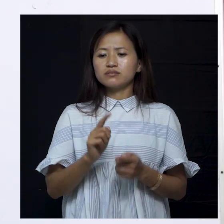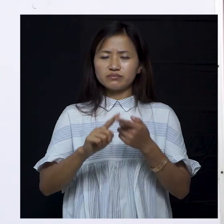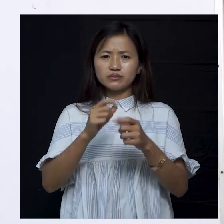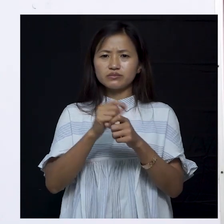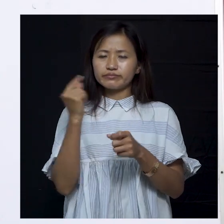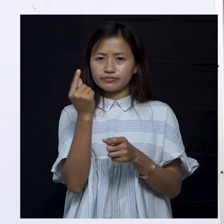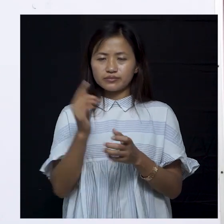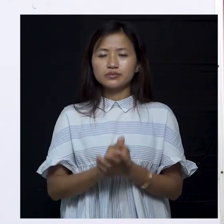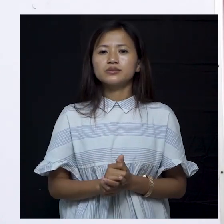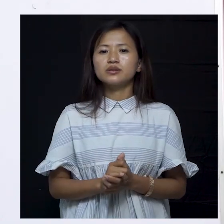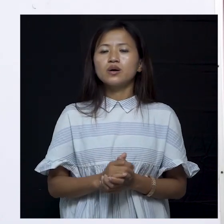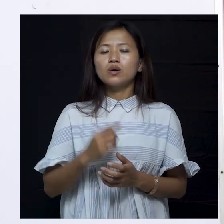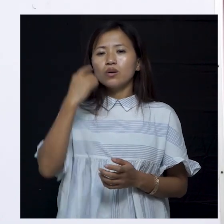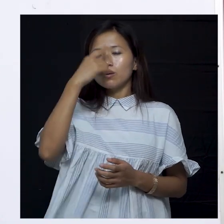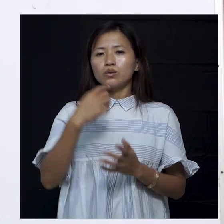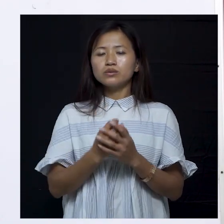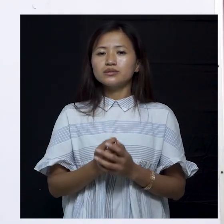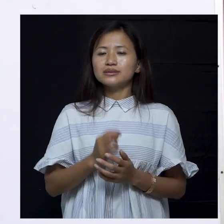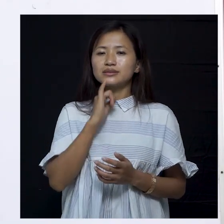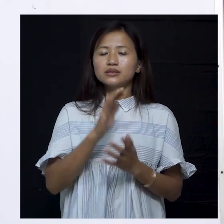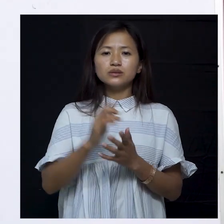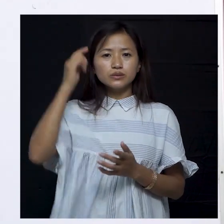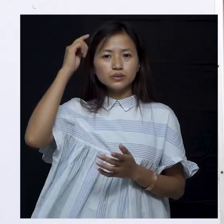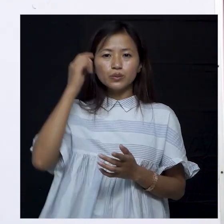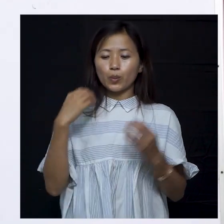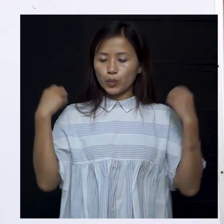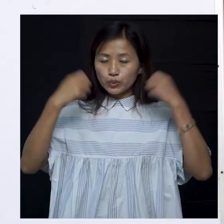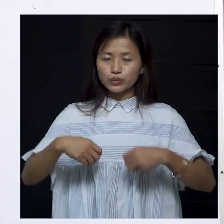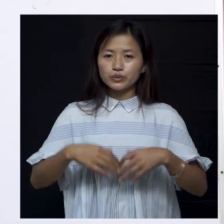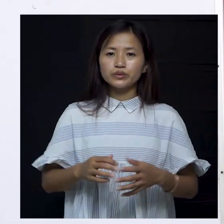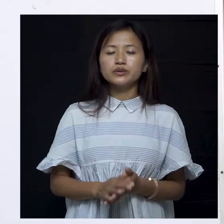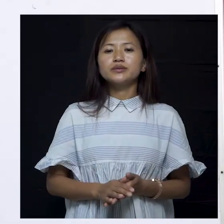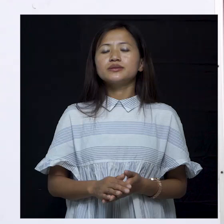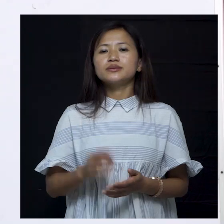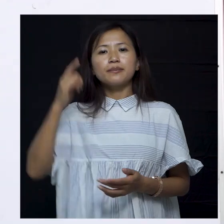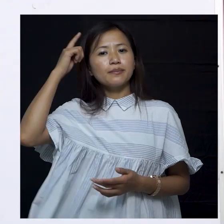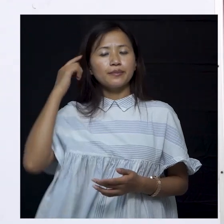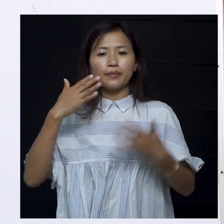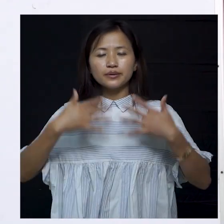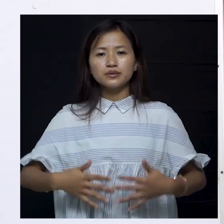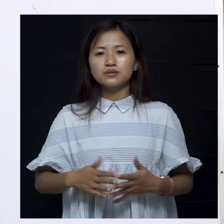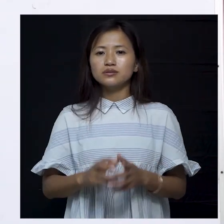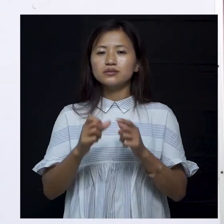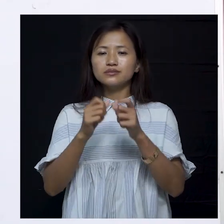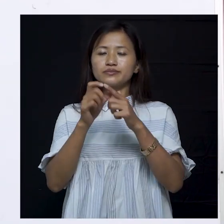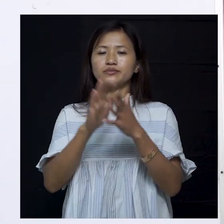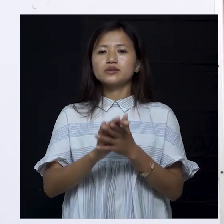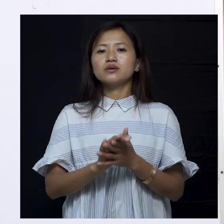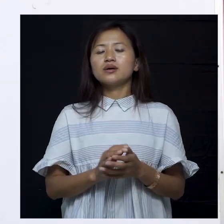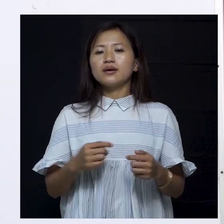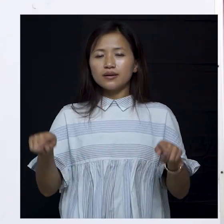So who is wearing a black dress defines the lady, and so that becomes the adjective clause. And